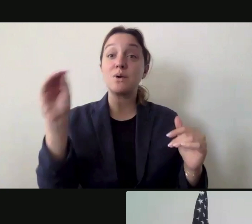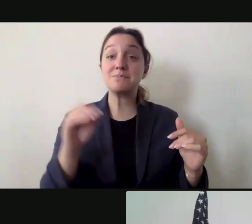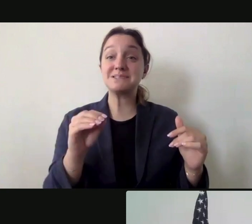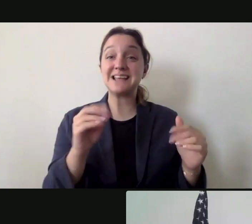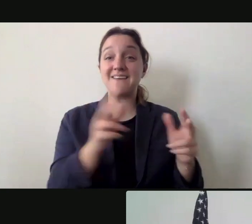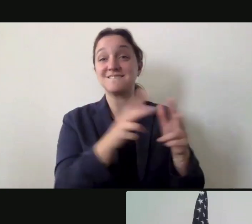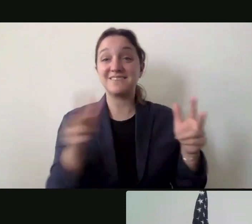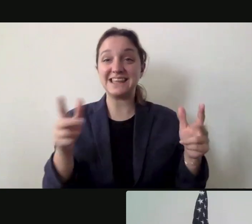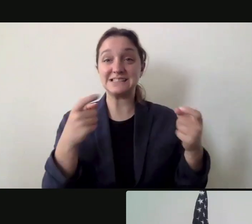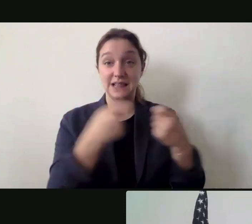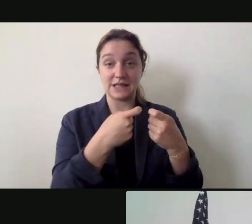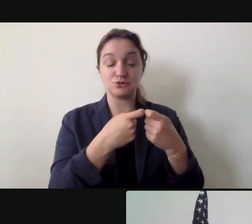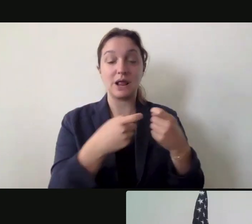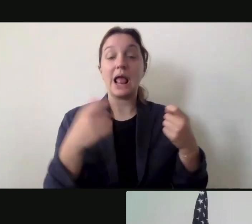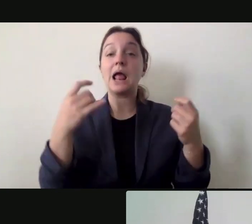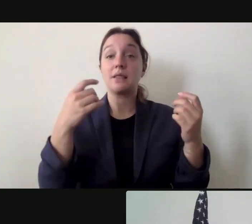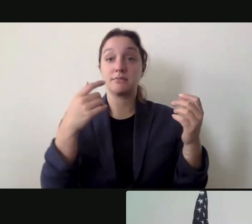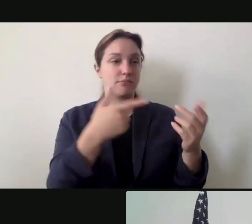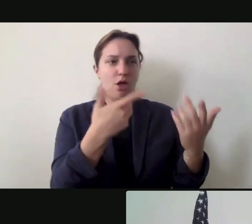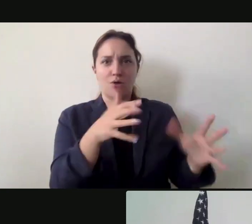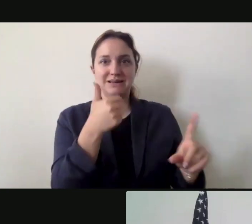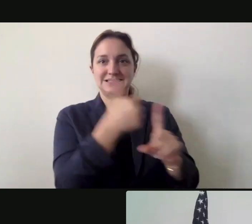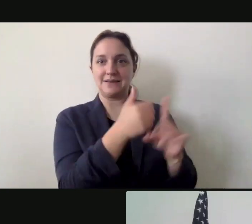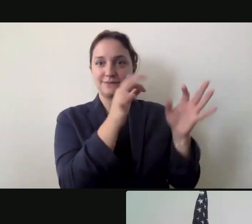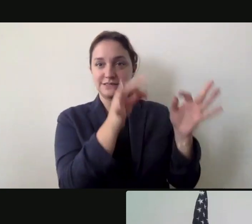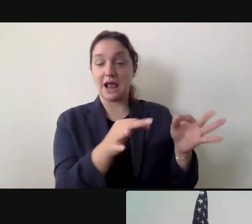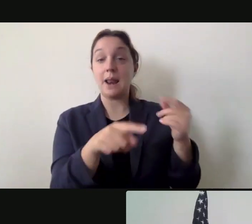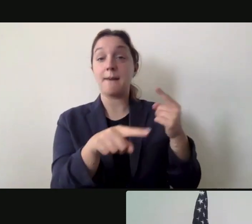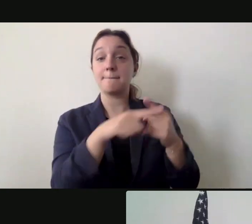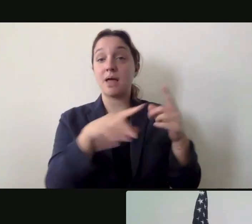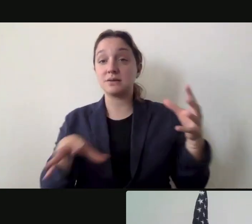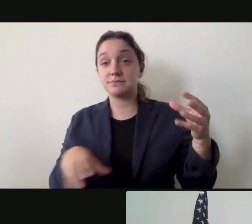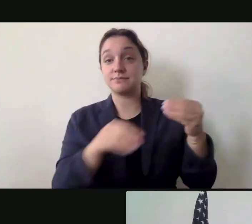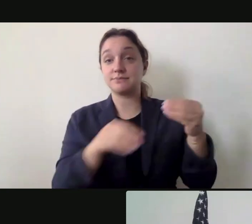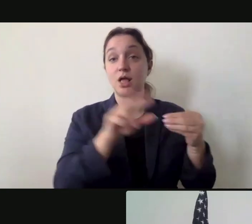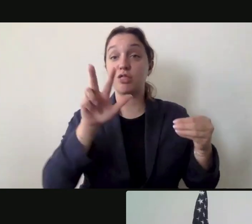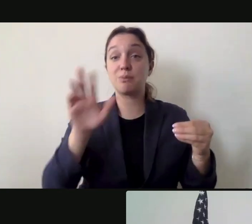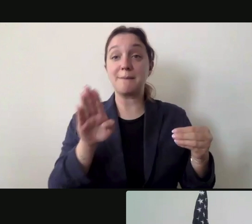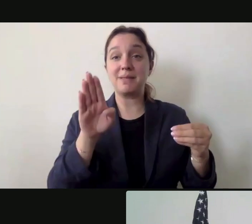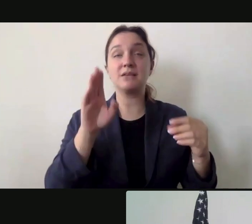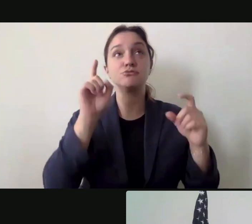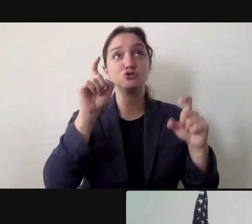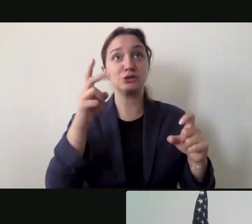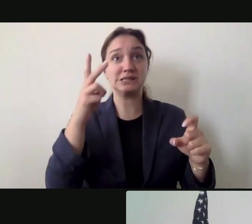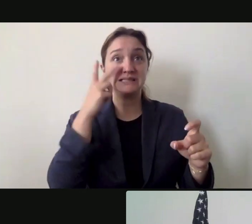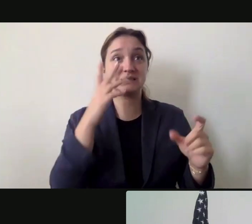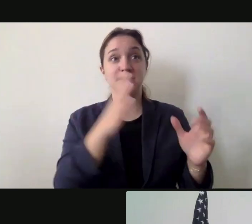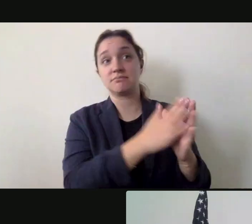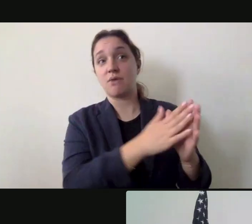40% commitment, add $3 billion and push them closer, if not all the way to 100%. So amazing